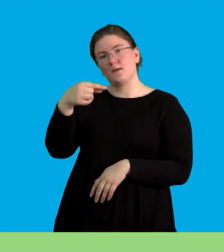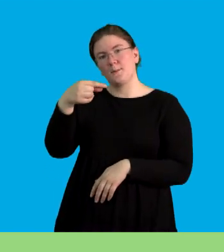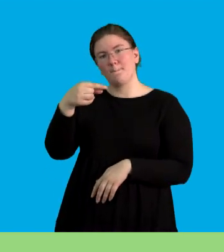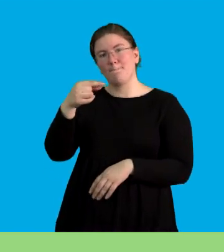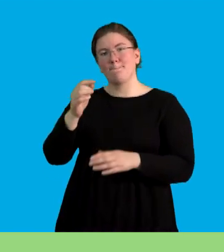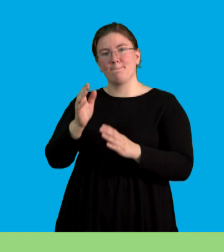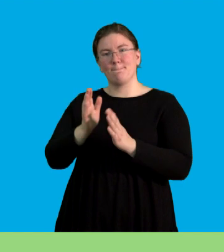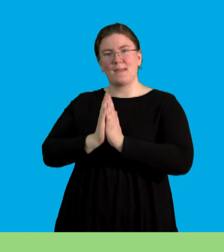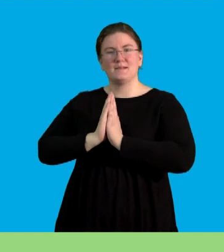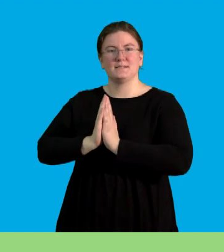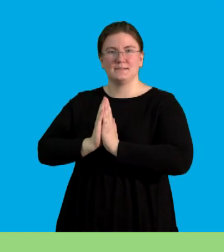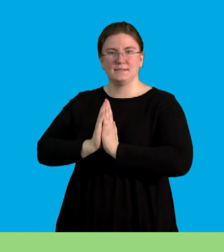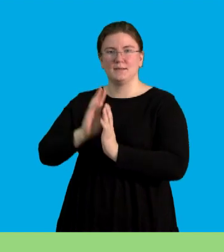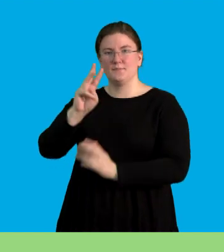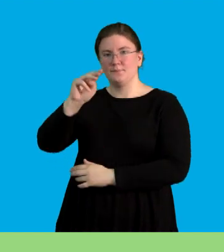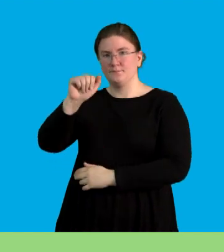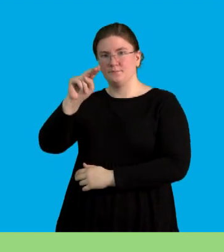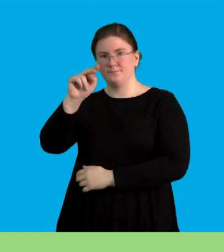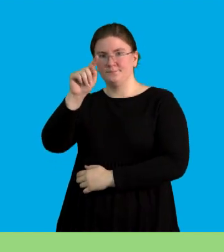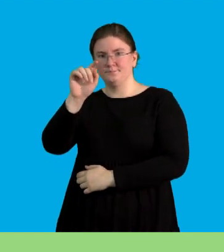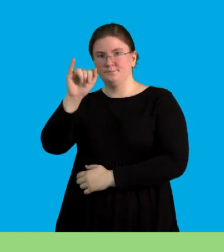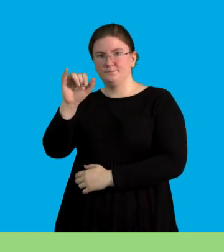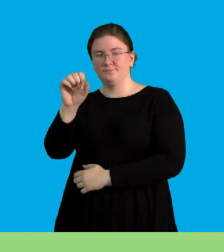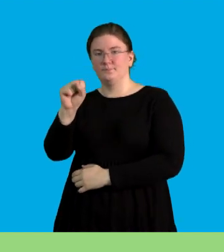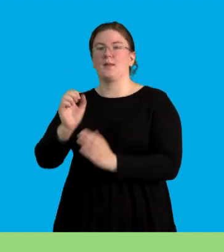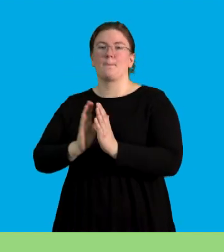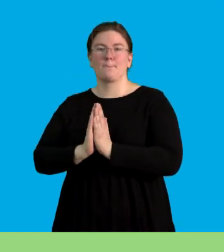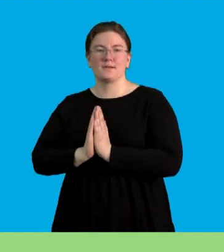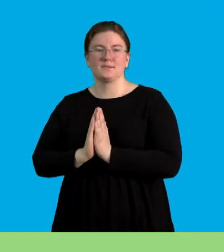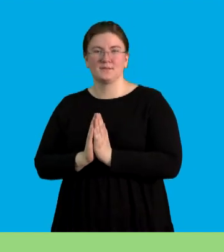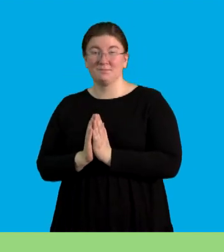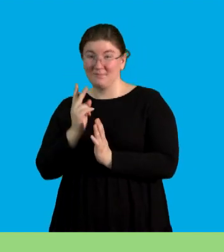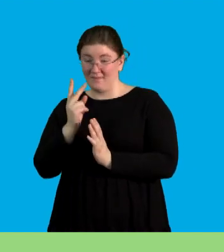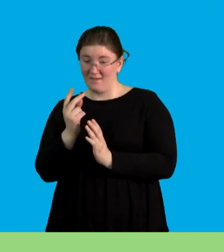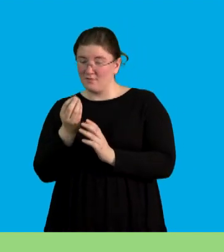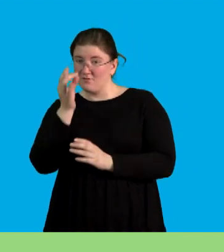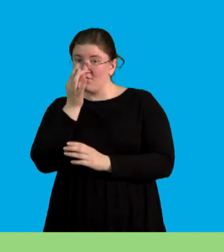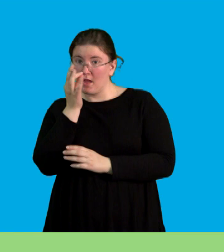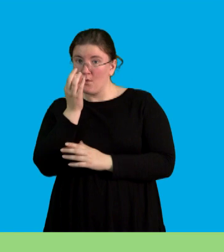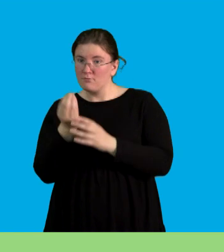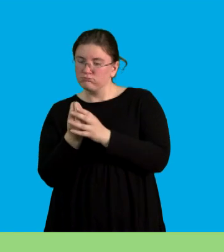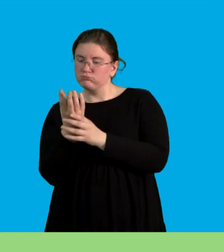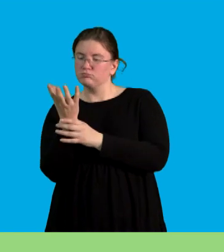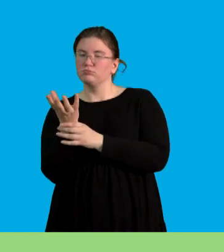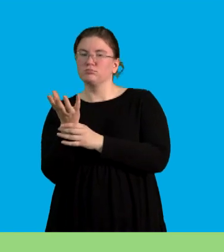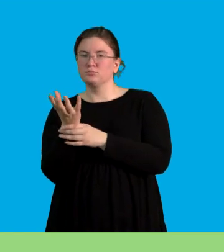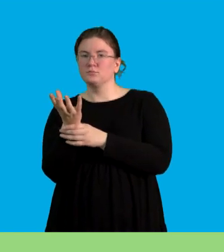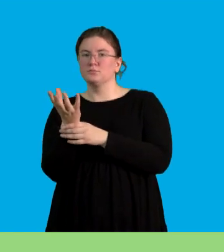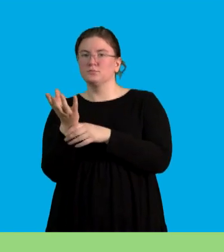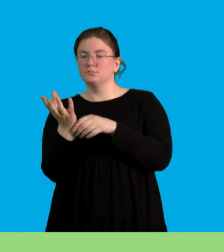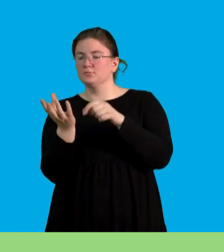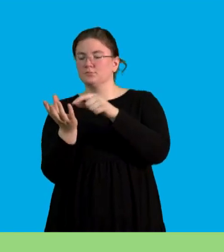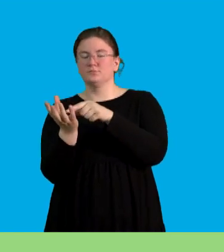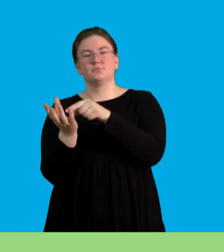you just look at this picture, you will see that this mantis does not even look like an insect, but